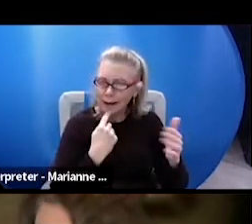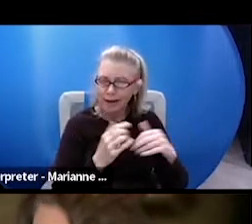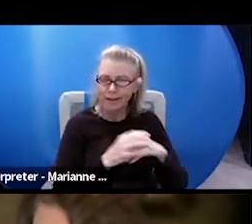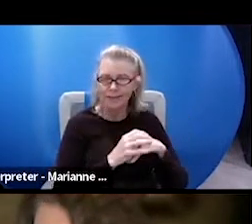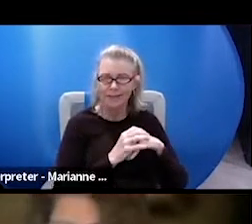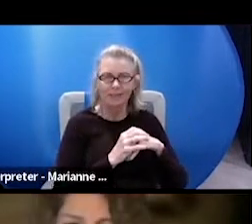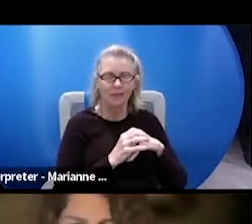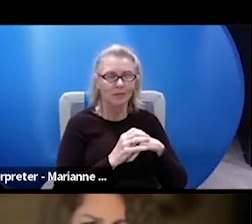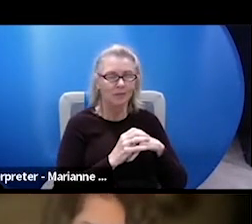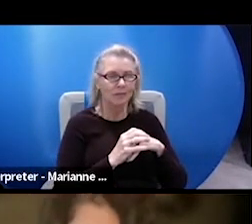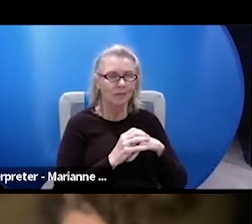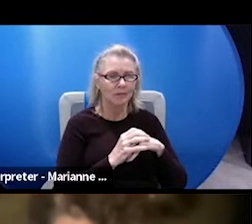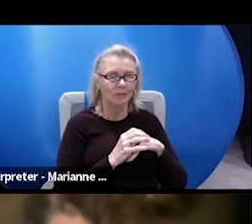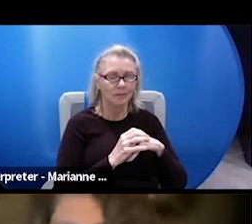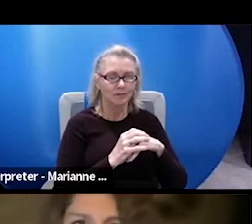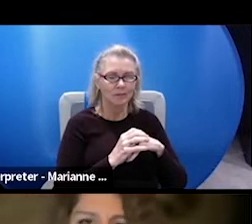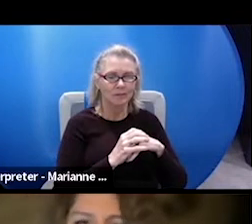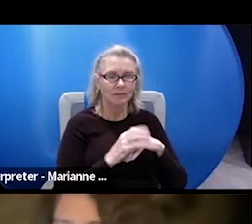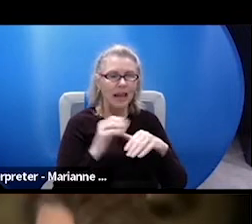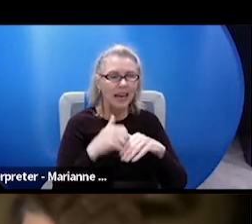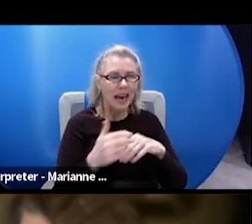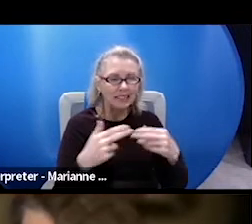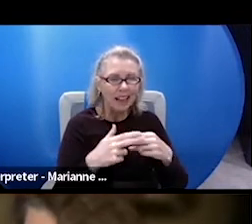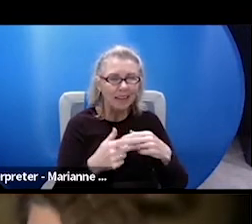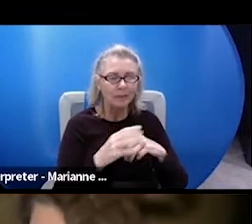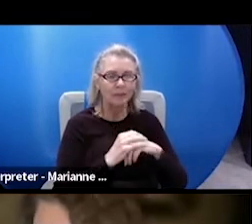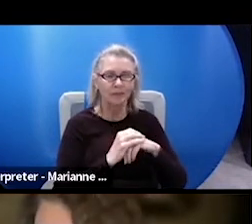line, the next slide, not line.